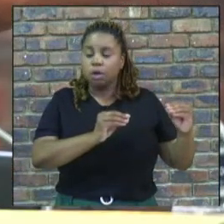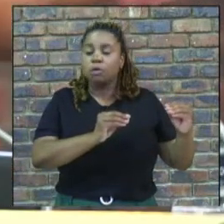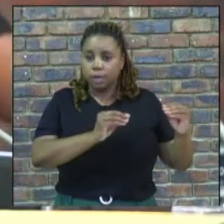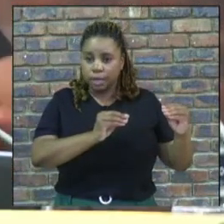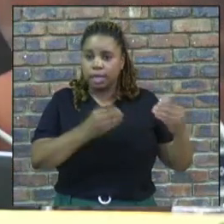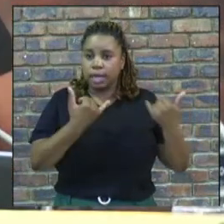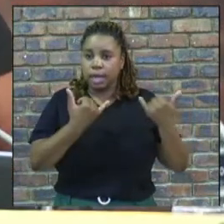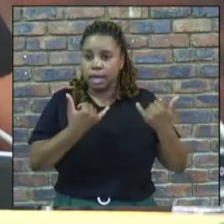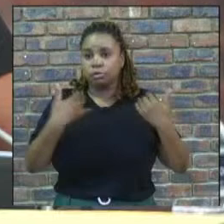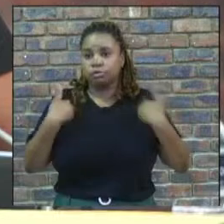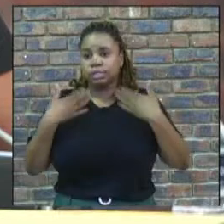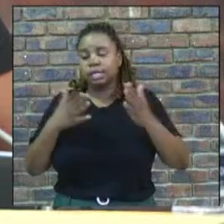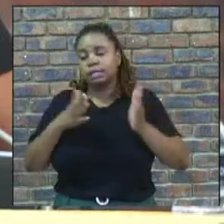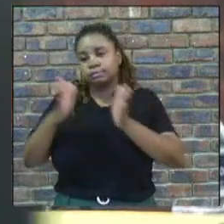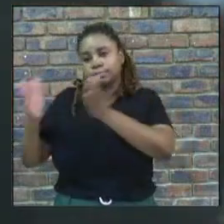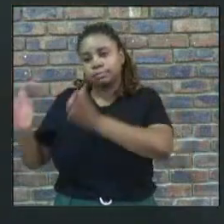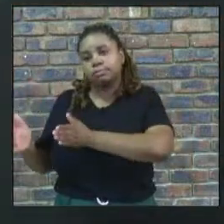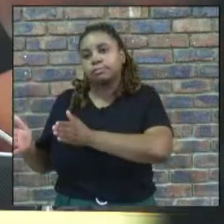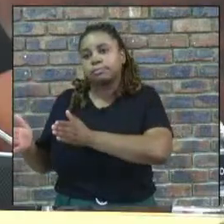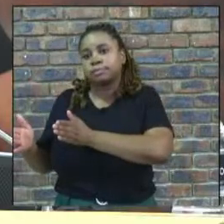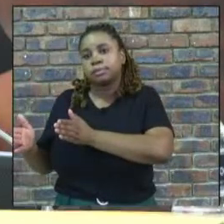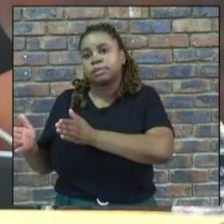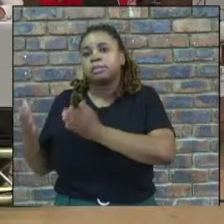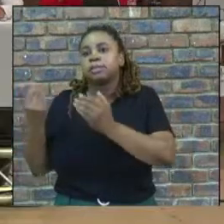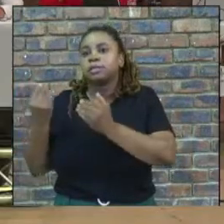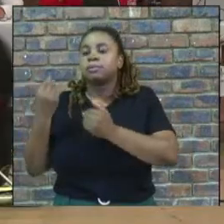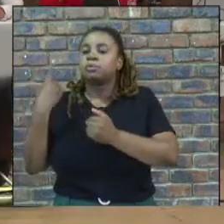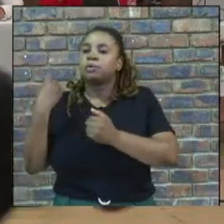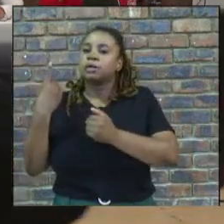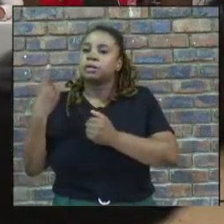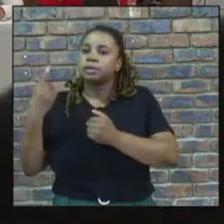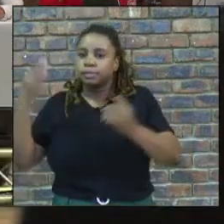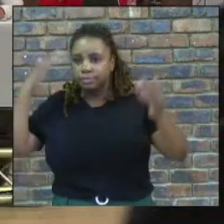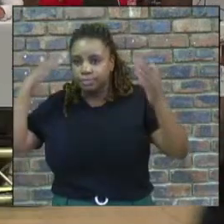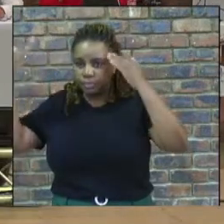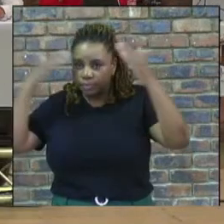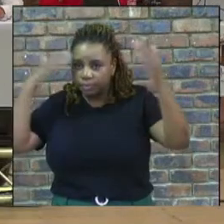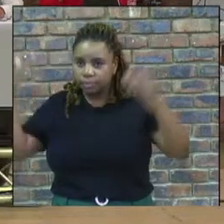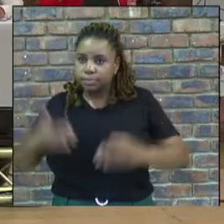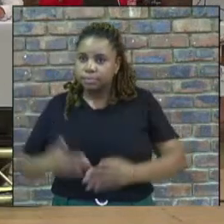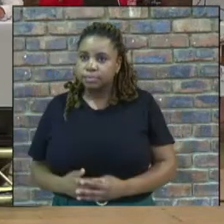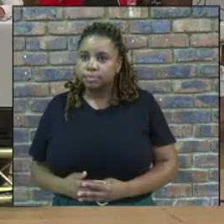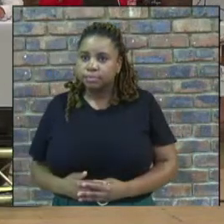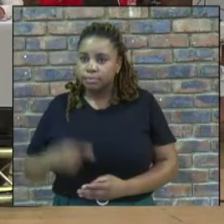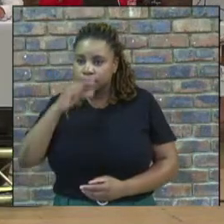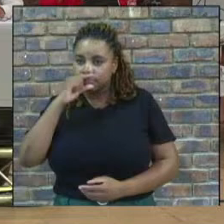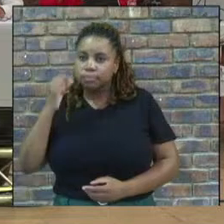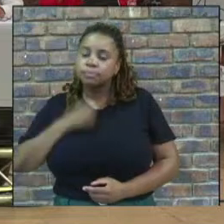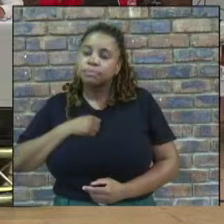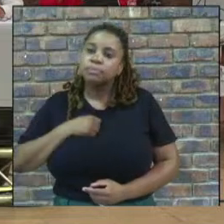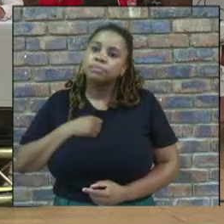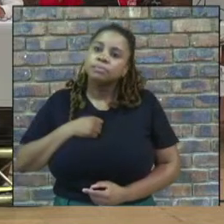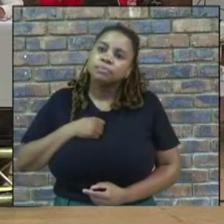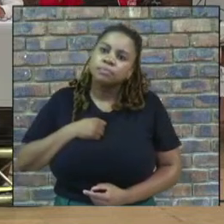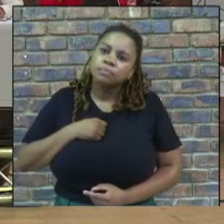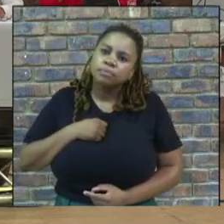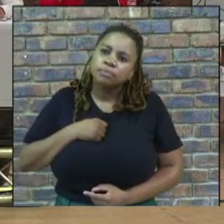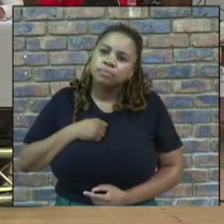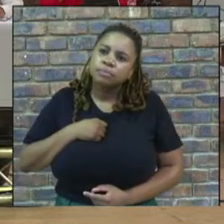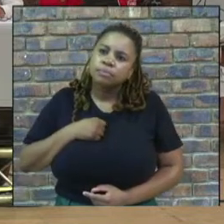a re starte ka number 1 ya rona. Abshen, vito ra mina Eric Mlambo, ni vuya